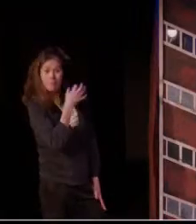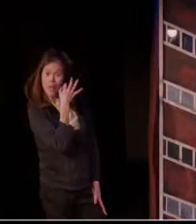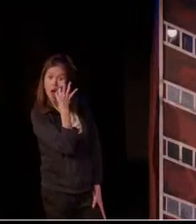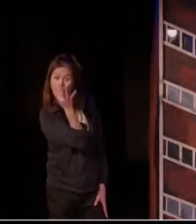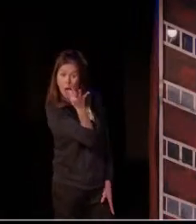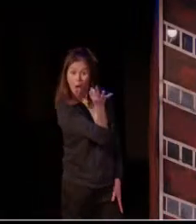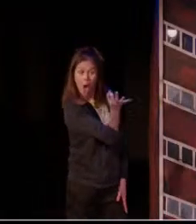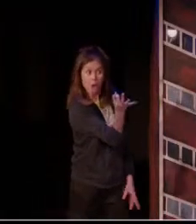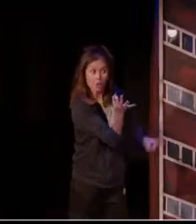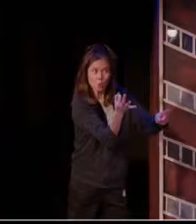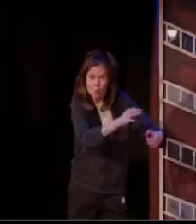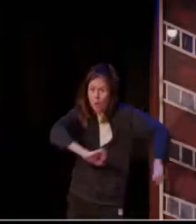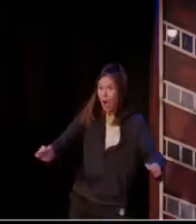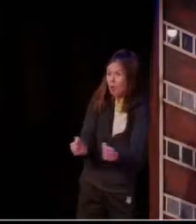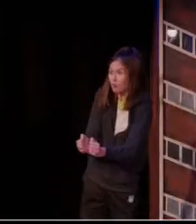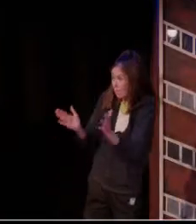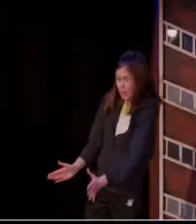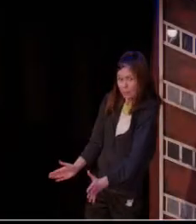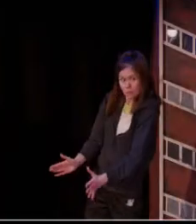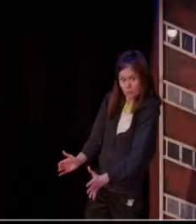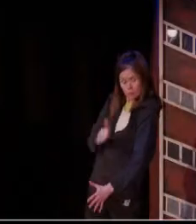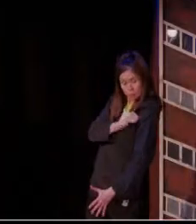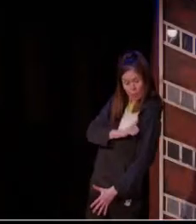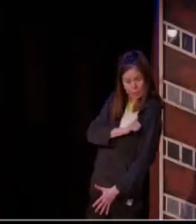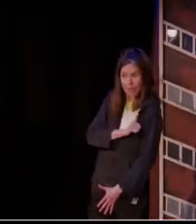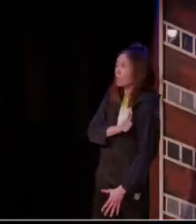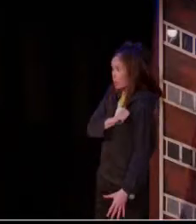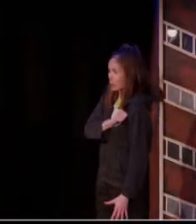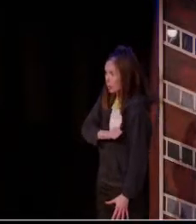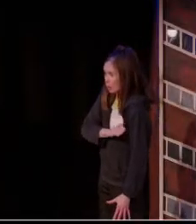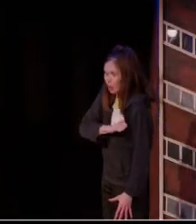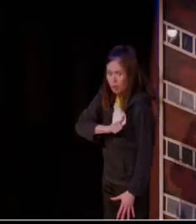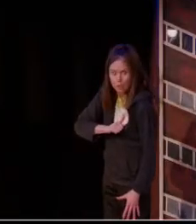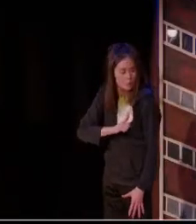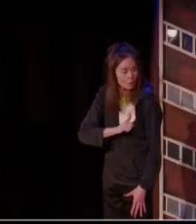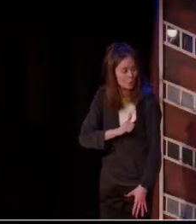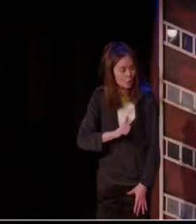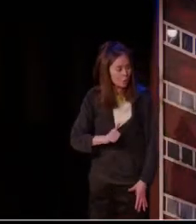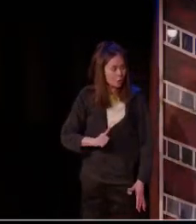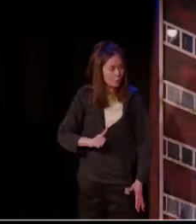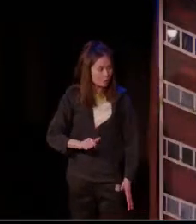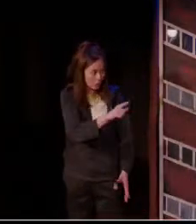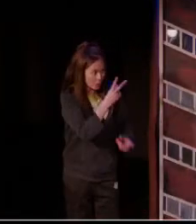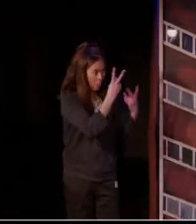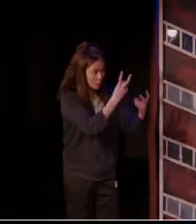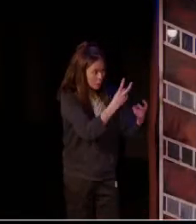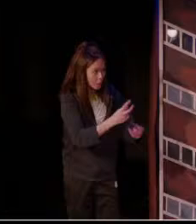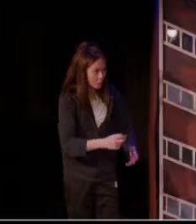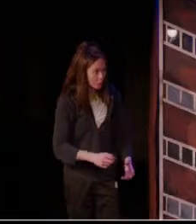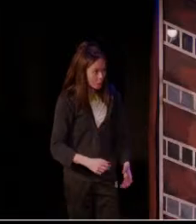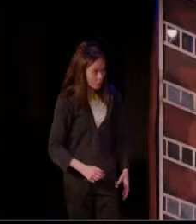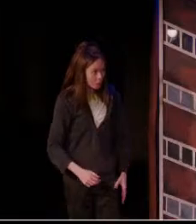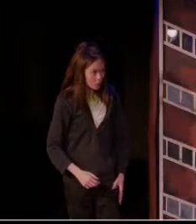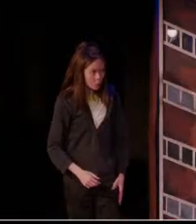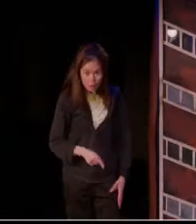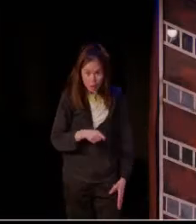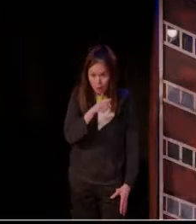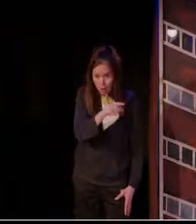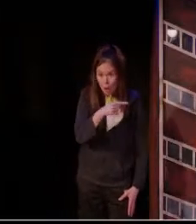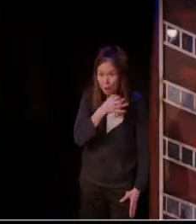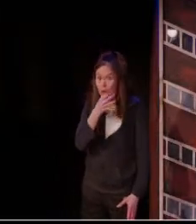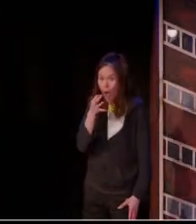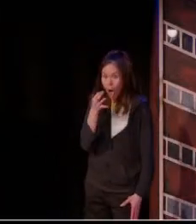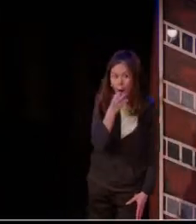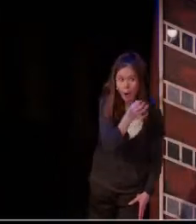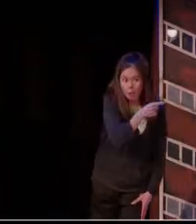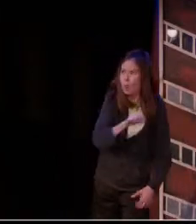bidding. I will, sir. Mark it and perform it. Do you hear? For the failure of any point in